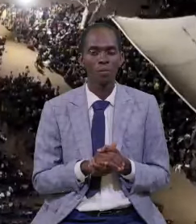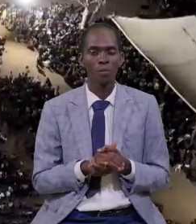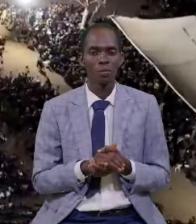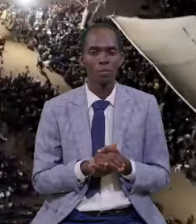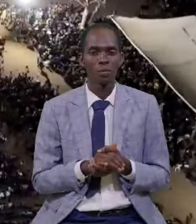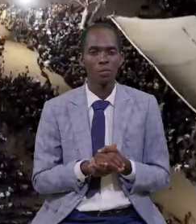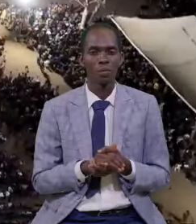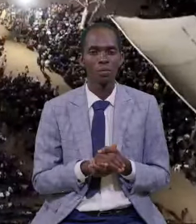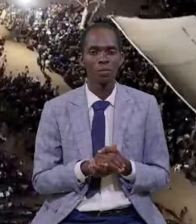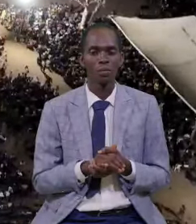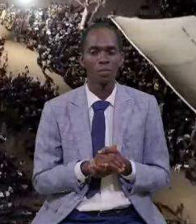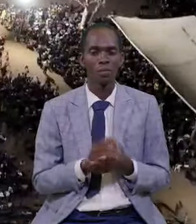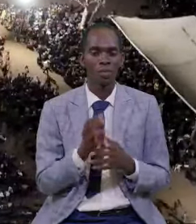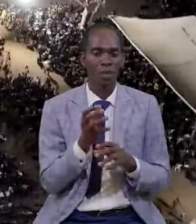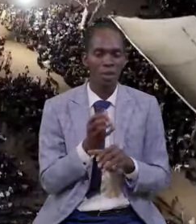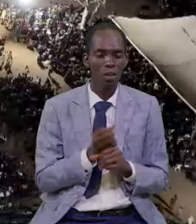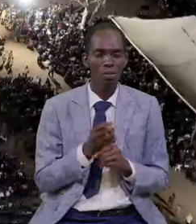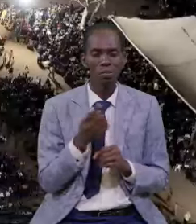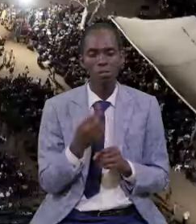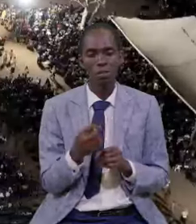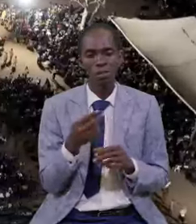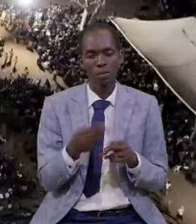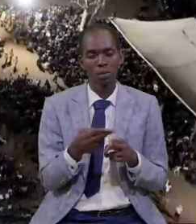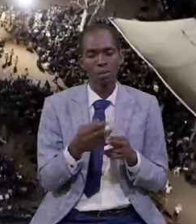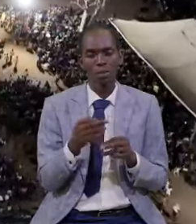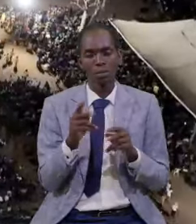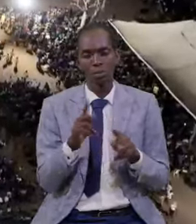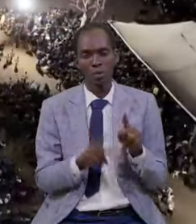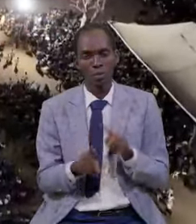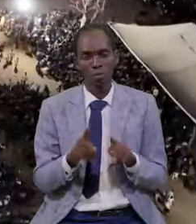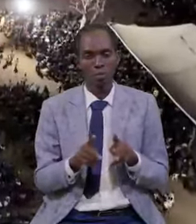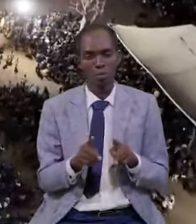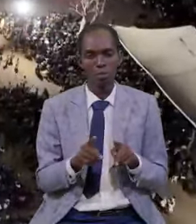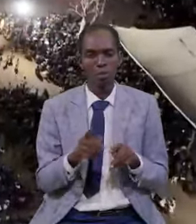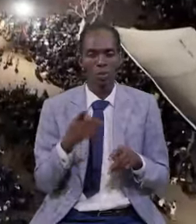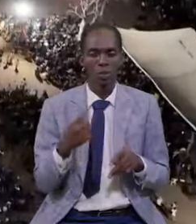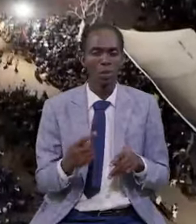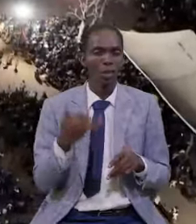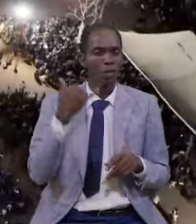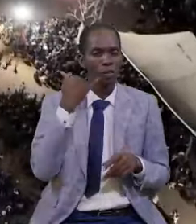The name, the phone number,